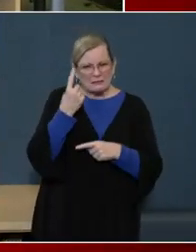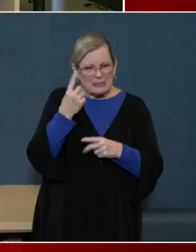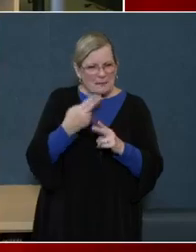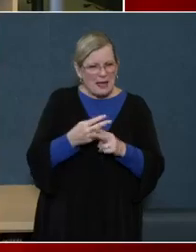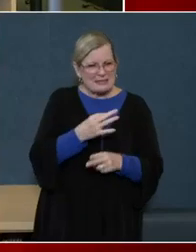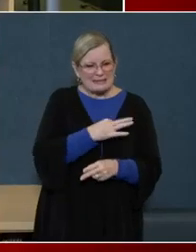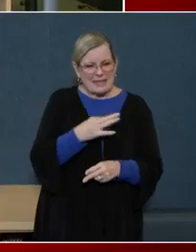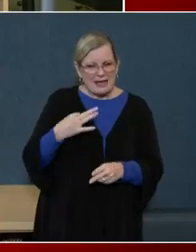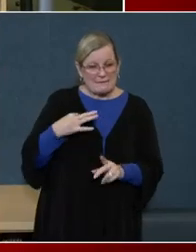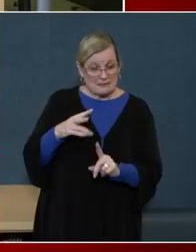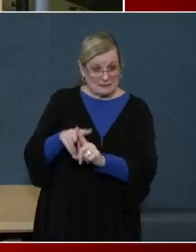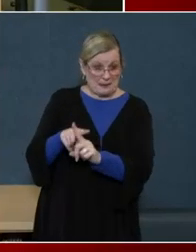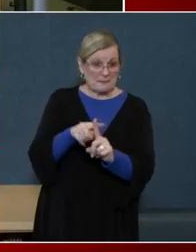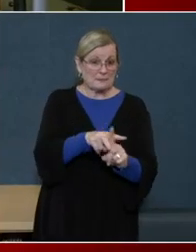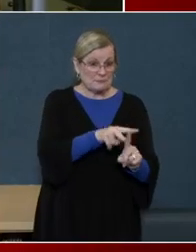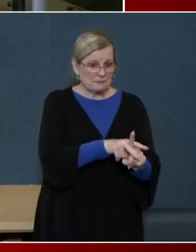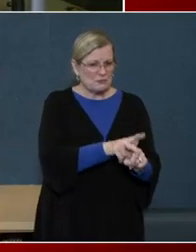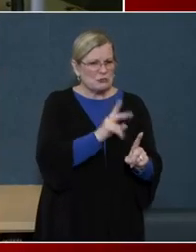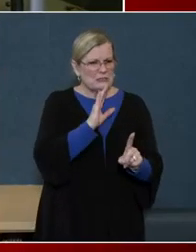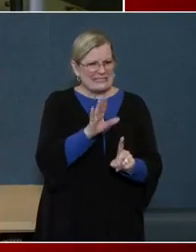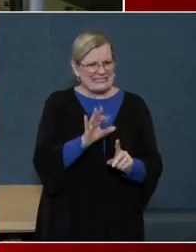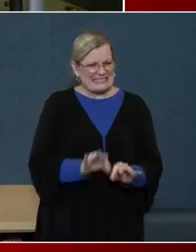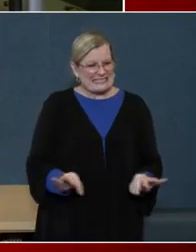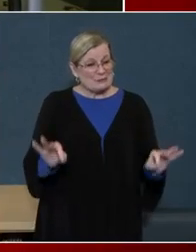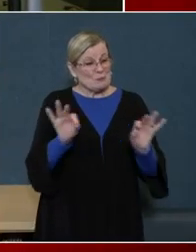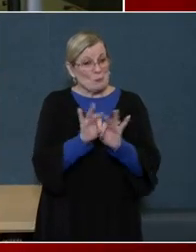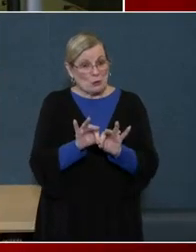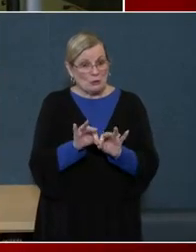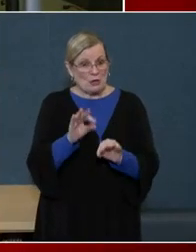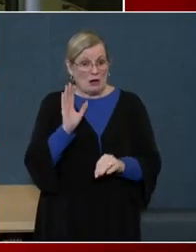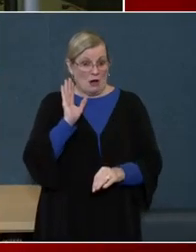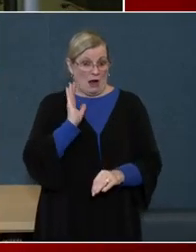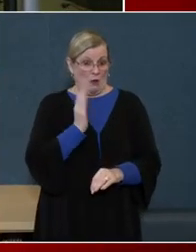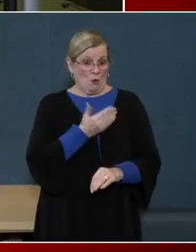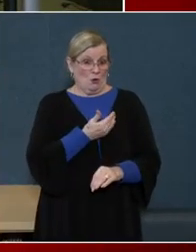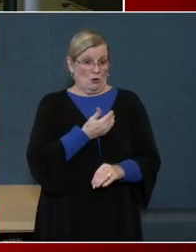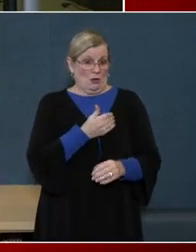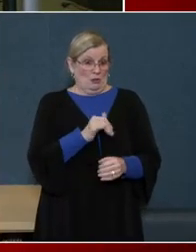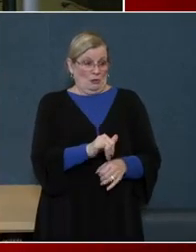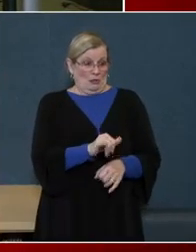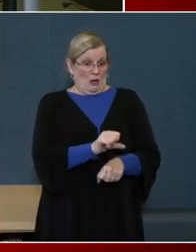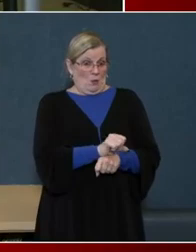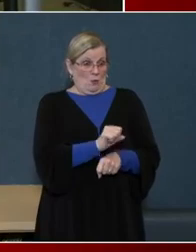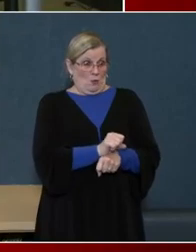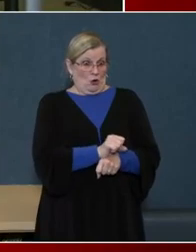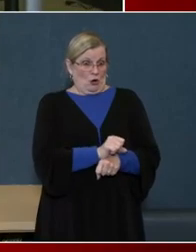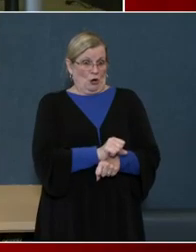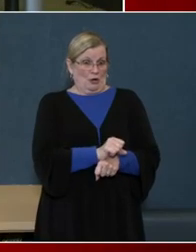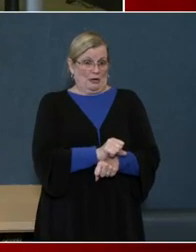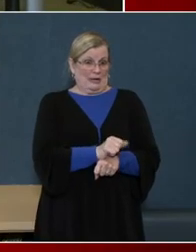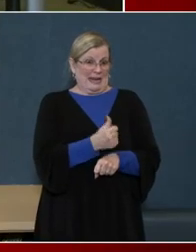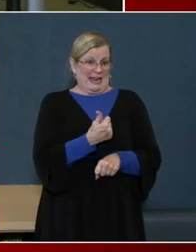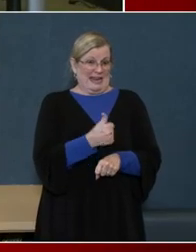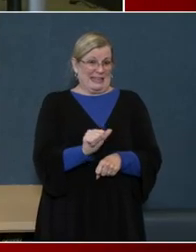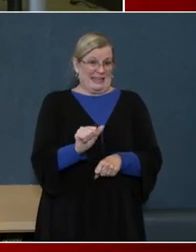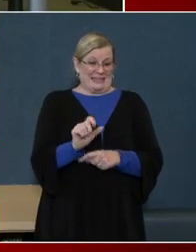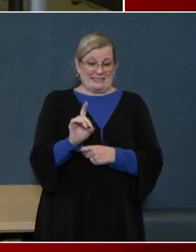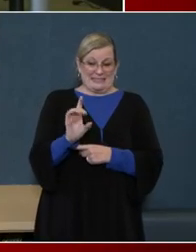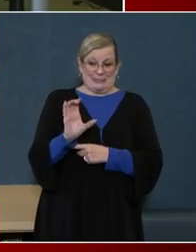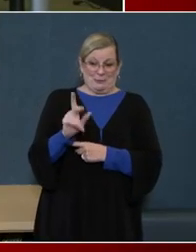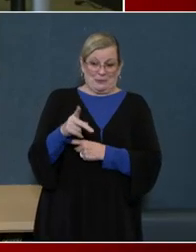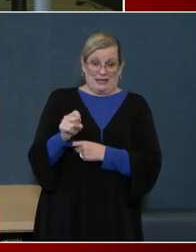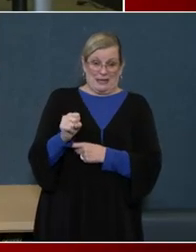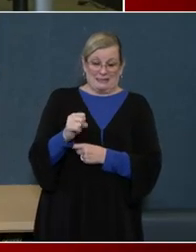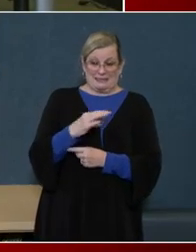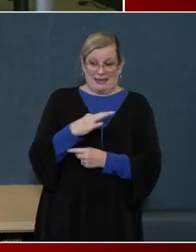that as a part of this effort, any DCPS staff member who has a child in a